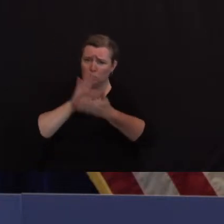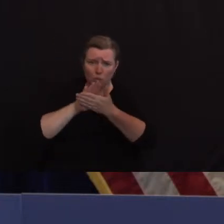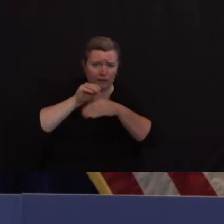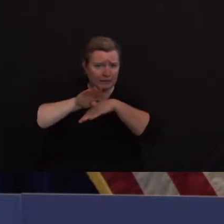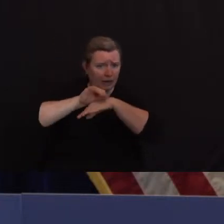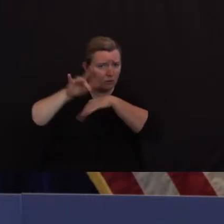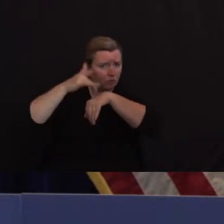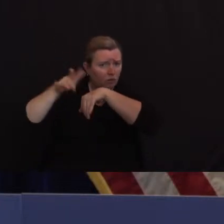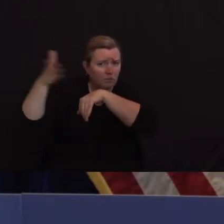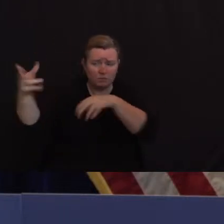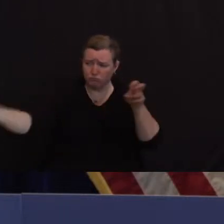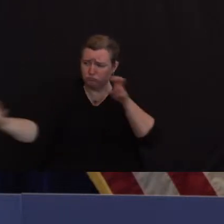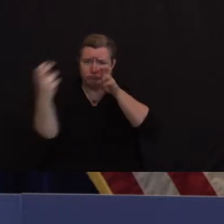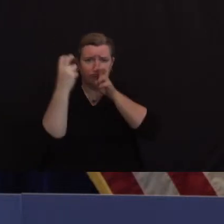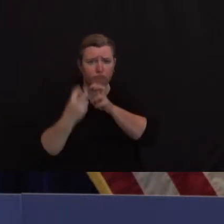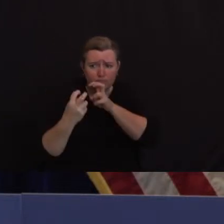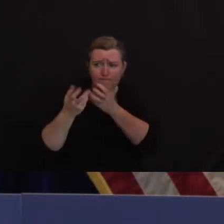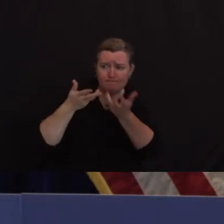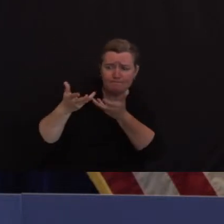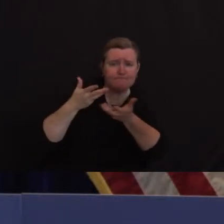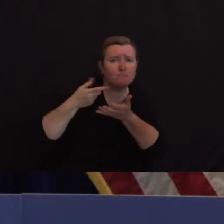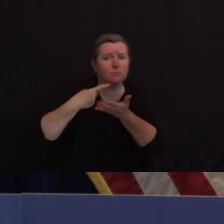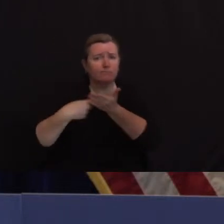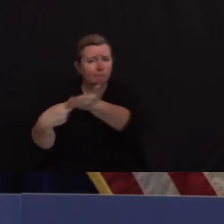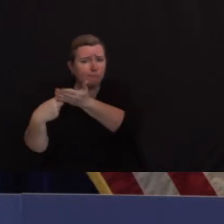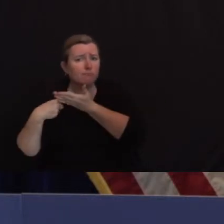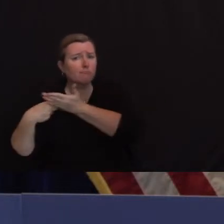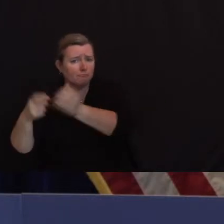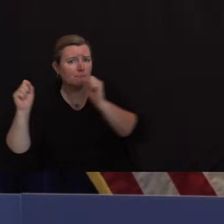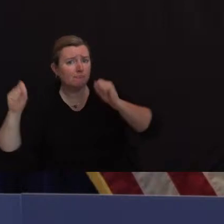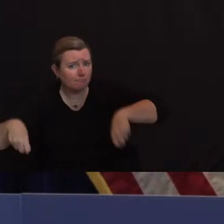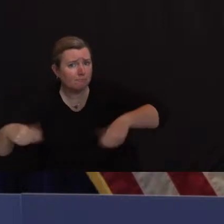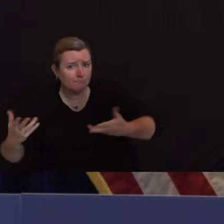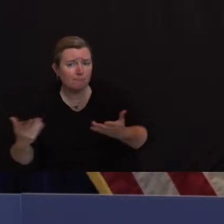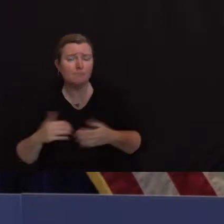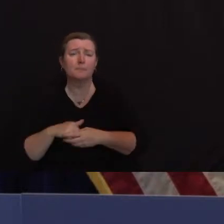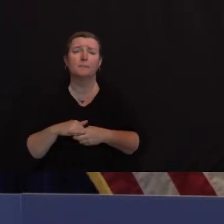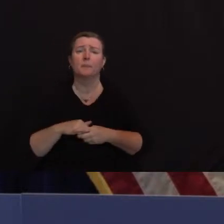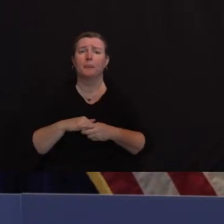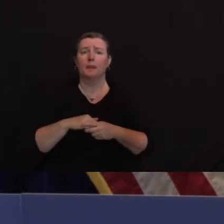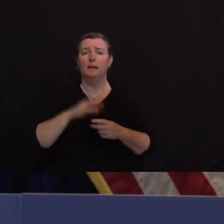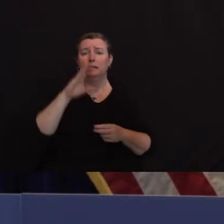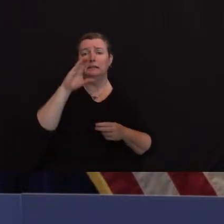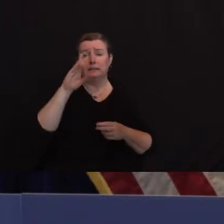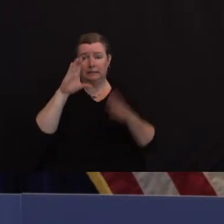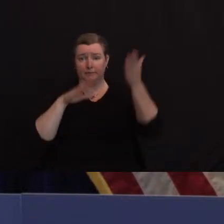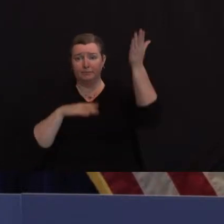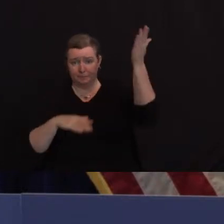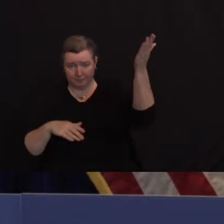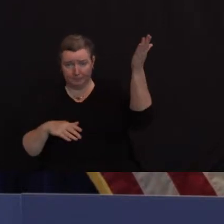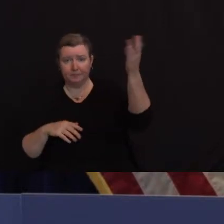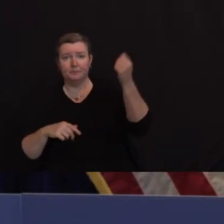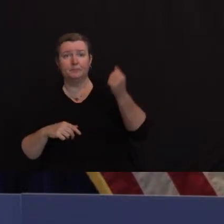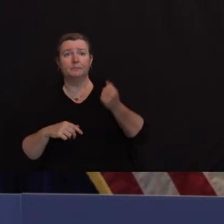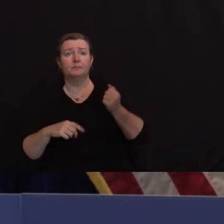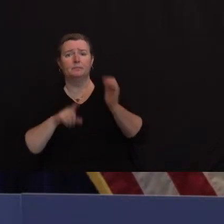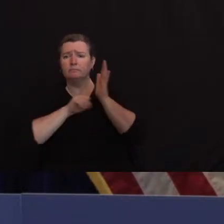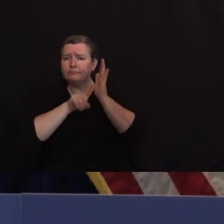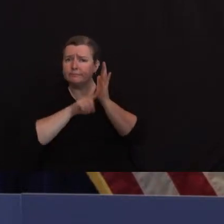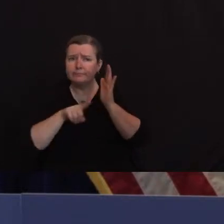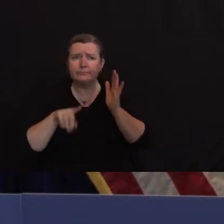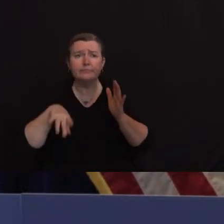The CDC data shows that the pandemic has created significant stress and trauma for children, adolescents, and